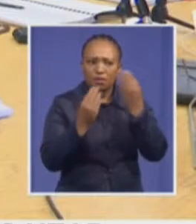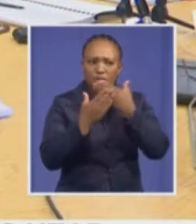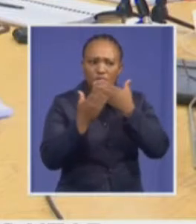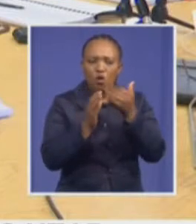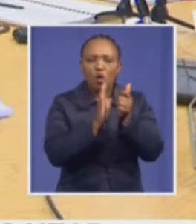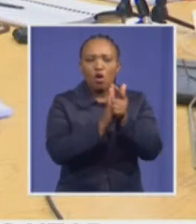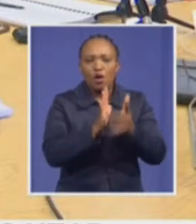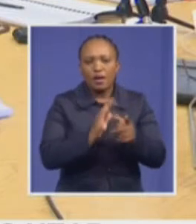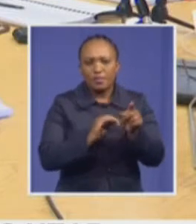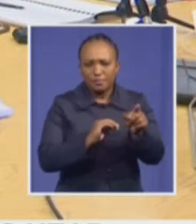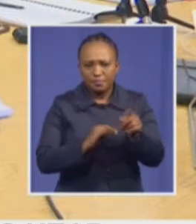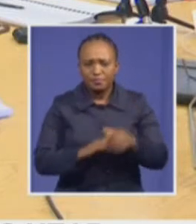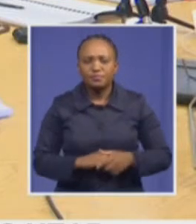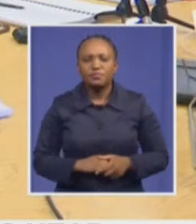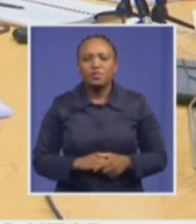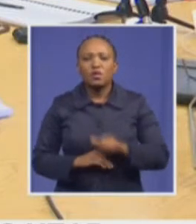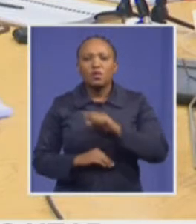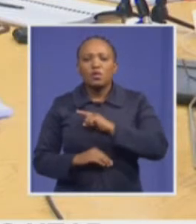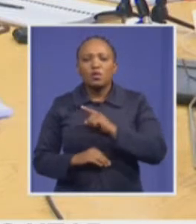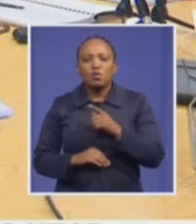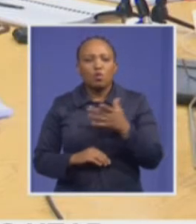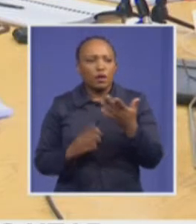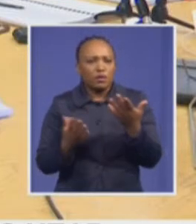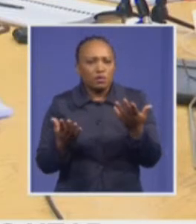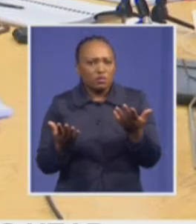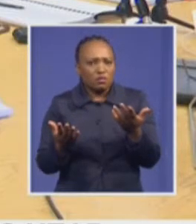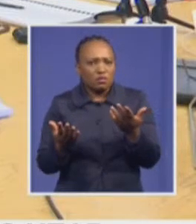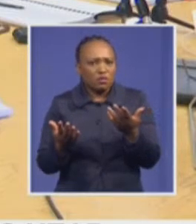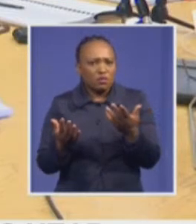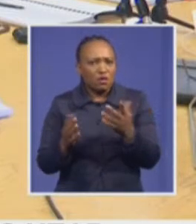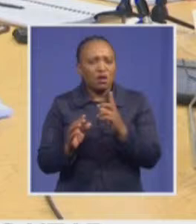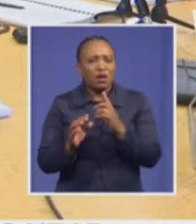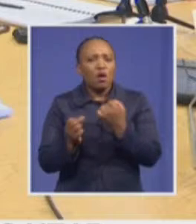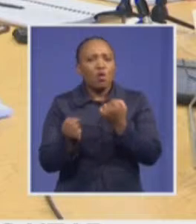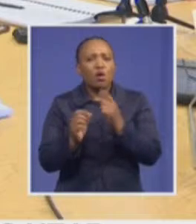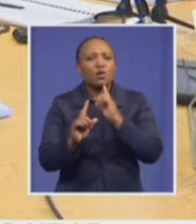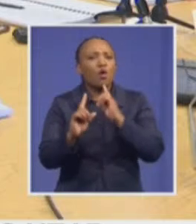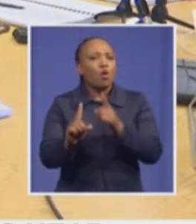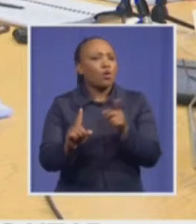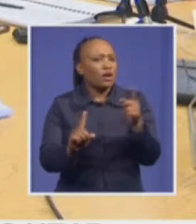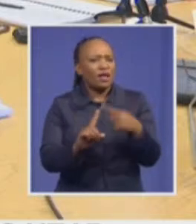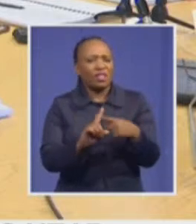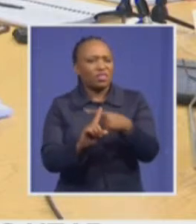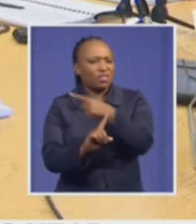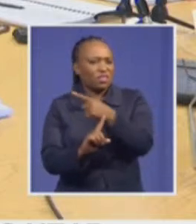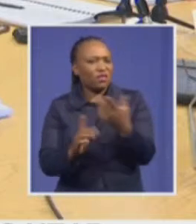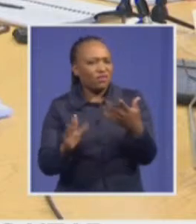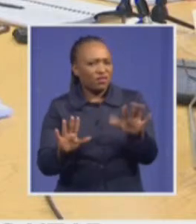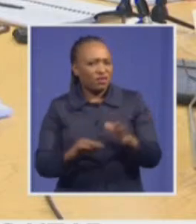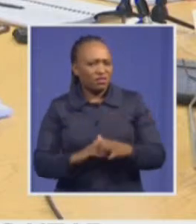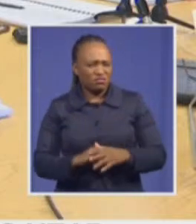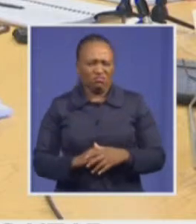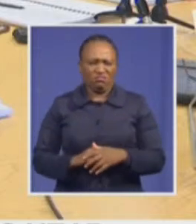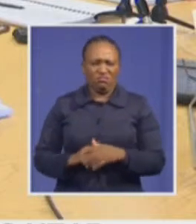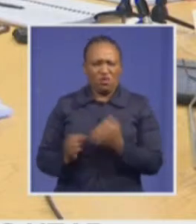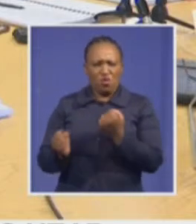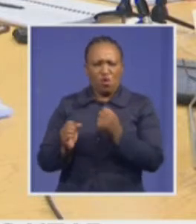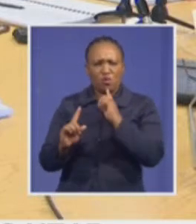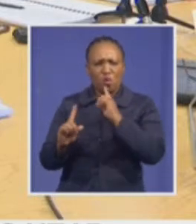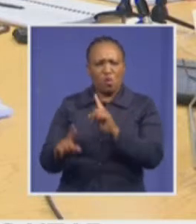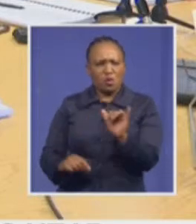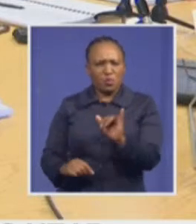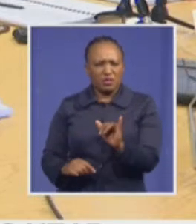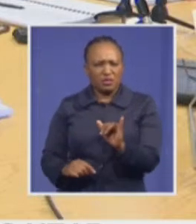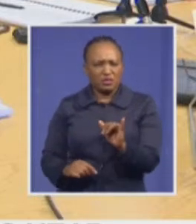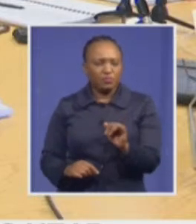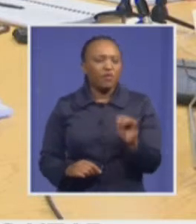have now breached the court order. I said, which court order? She said on the 14th of September,